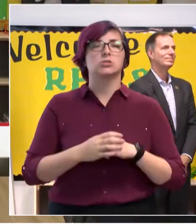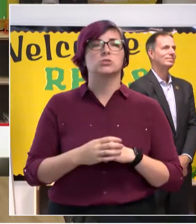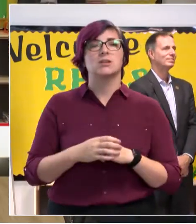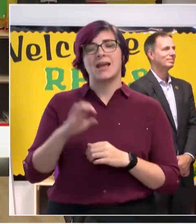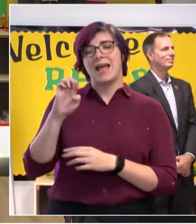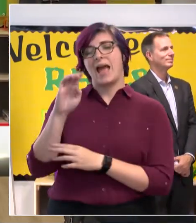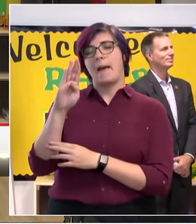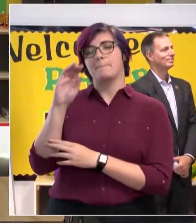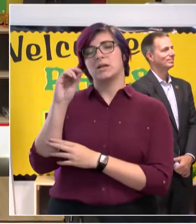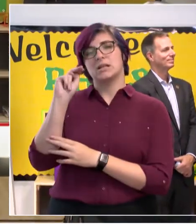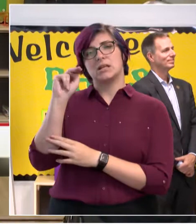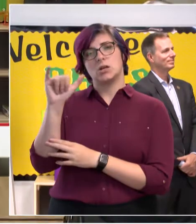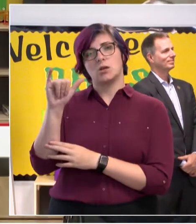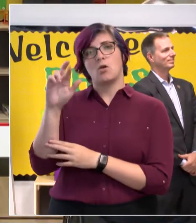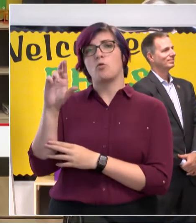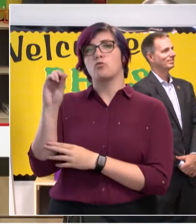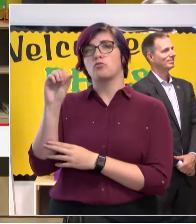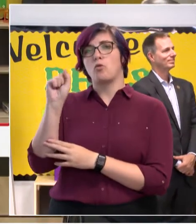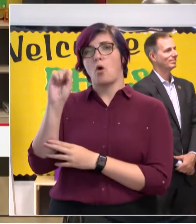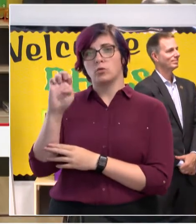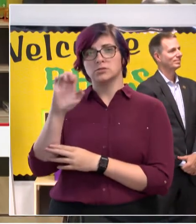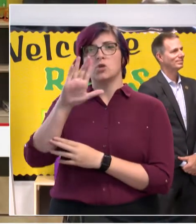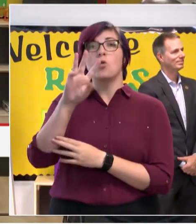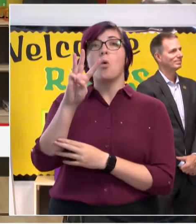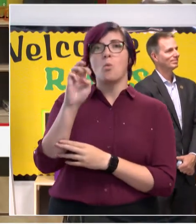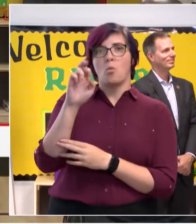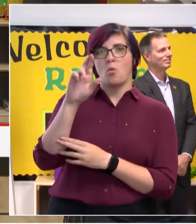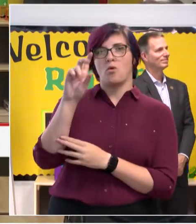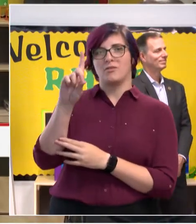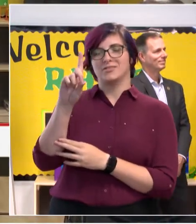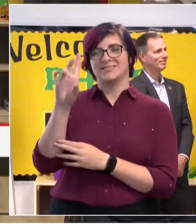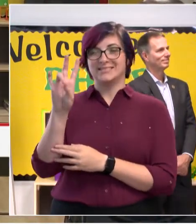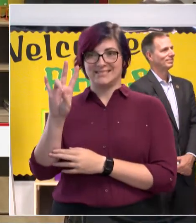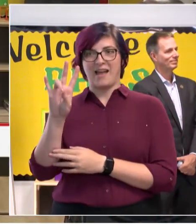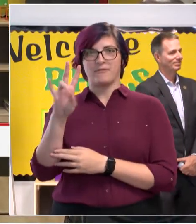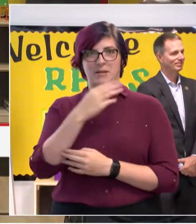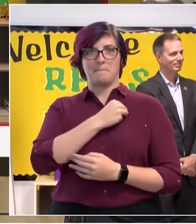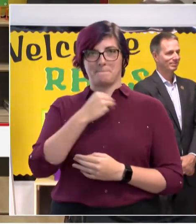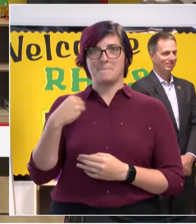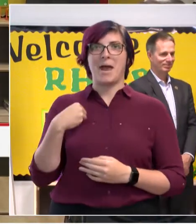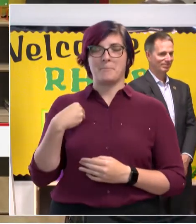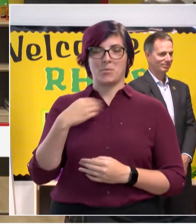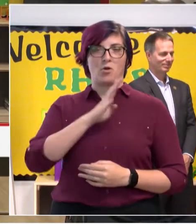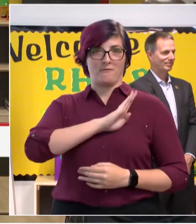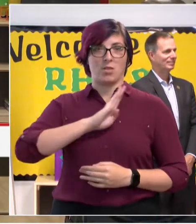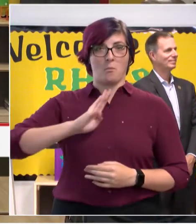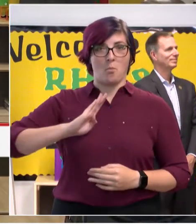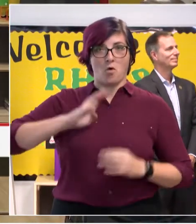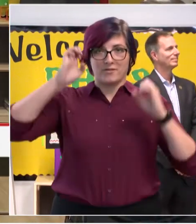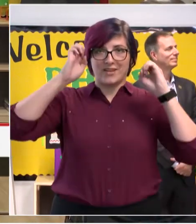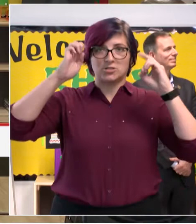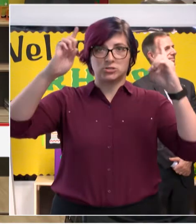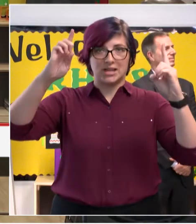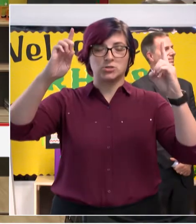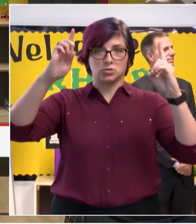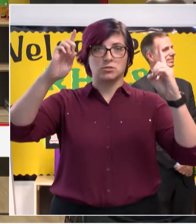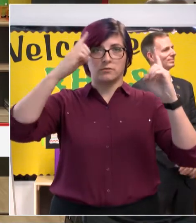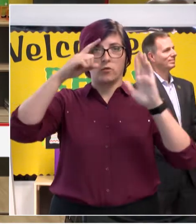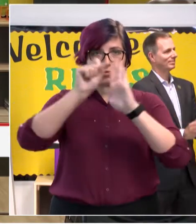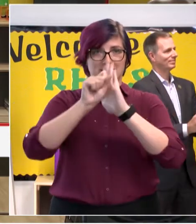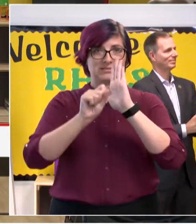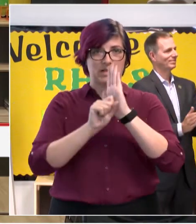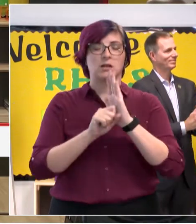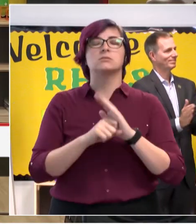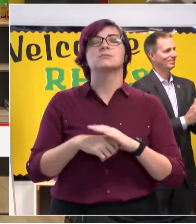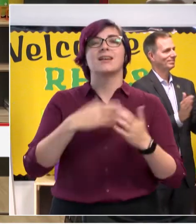Ebony Rose, who is your Ward 7 member of the Board of Education, the State Board of Education. Thank